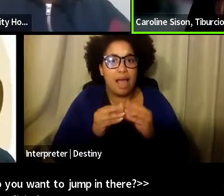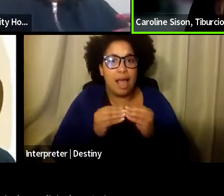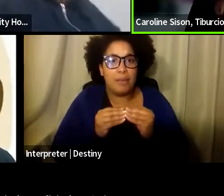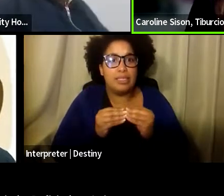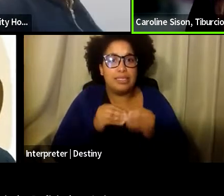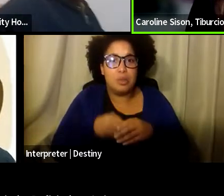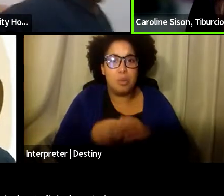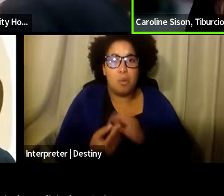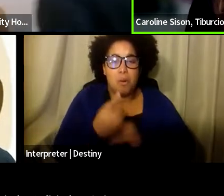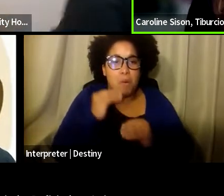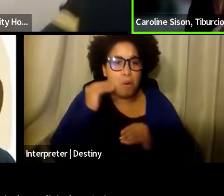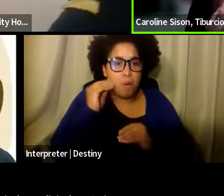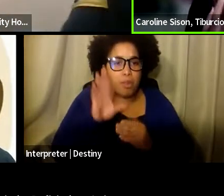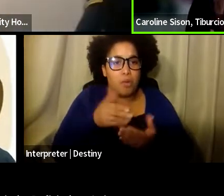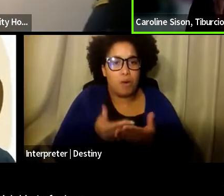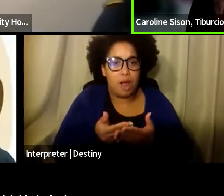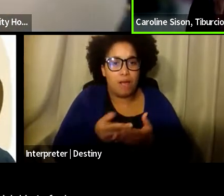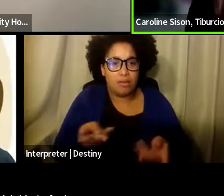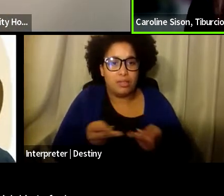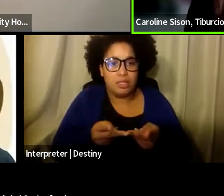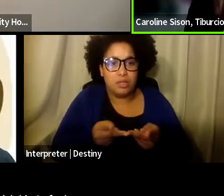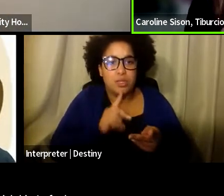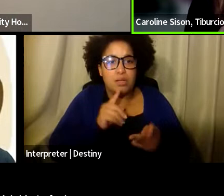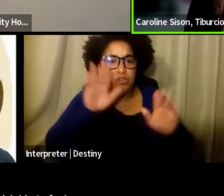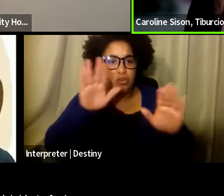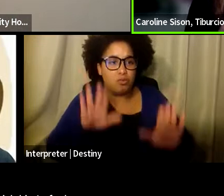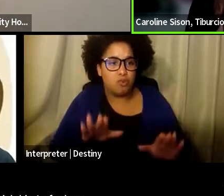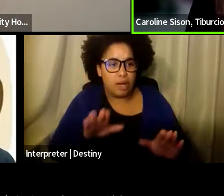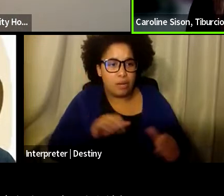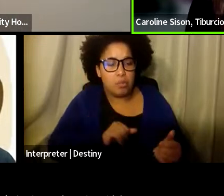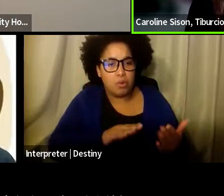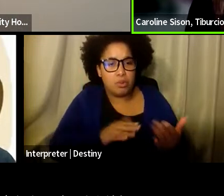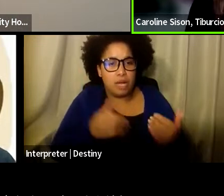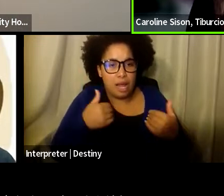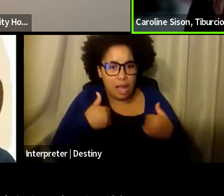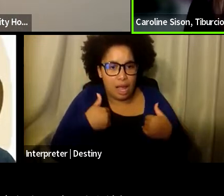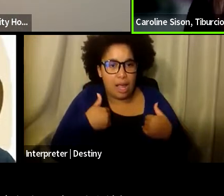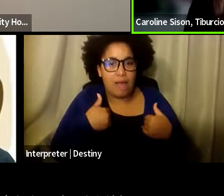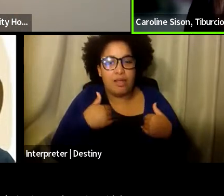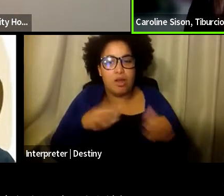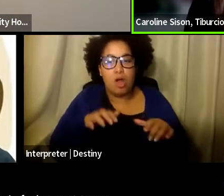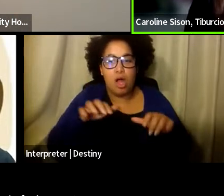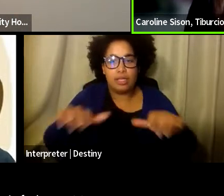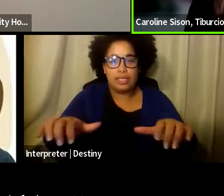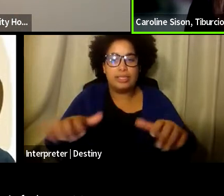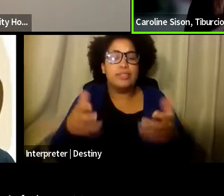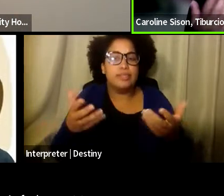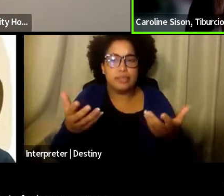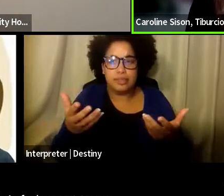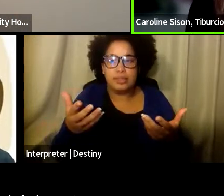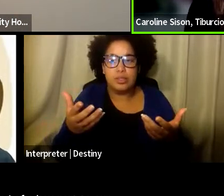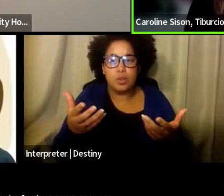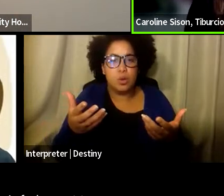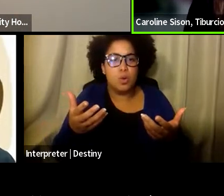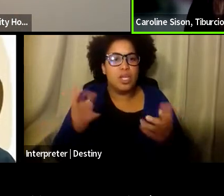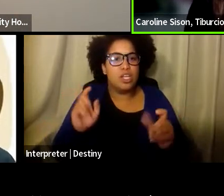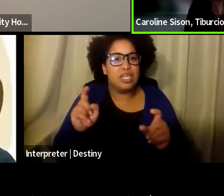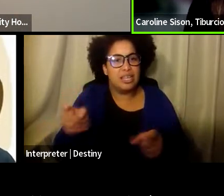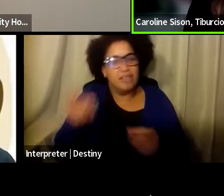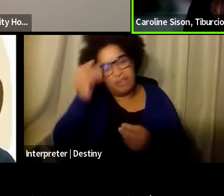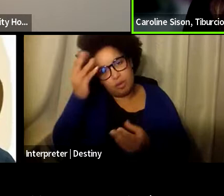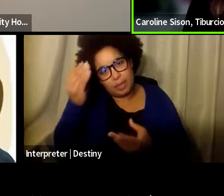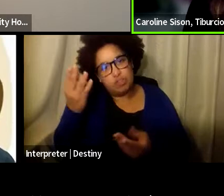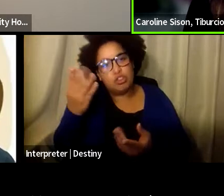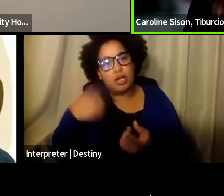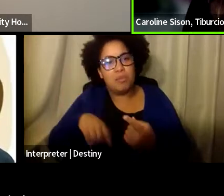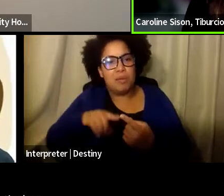to these food distributions. So it's kind of a great way to kind of have a captive audience to disseminate information there as well.